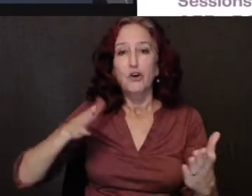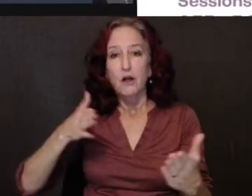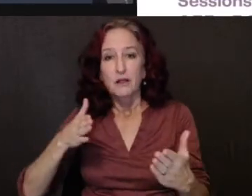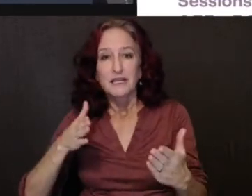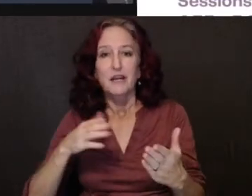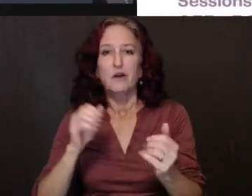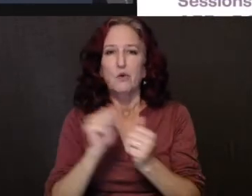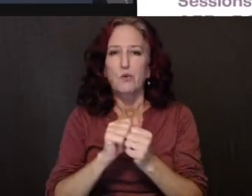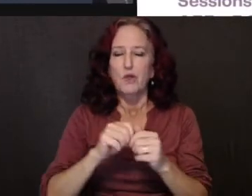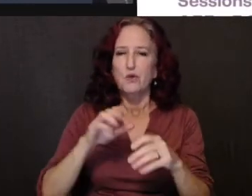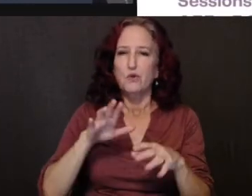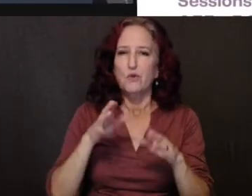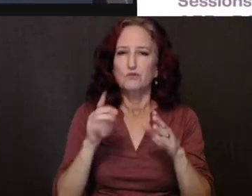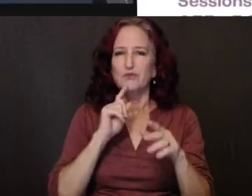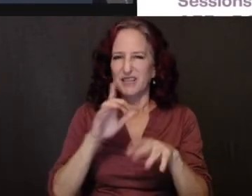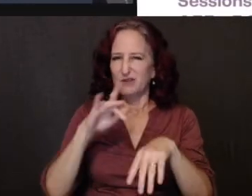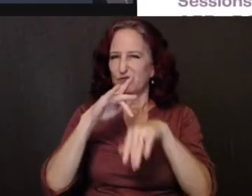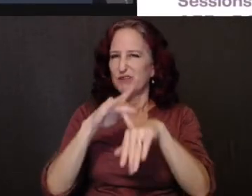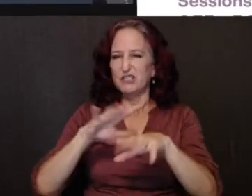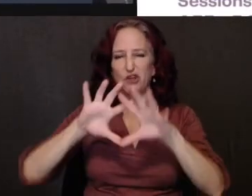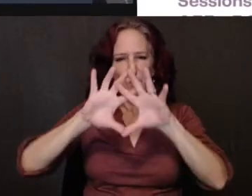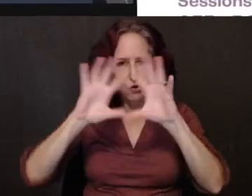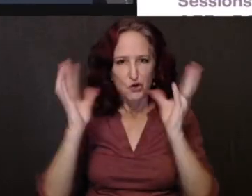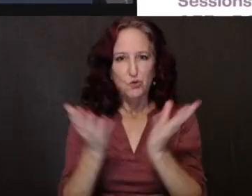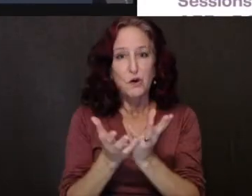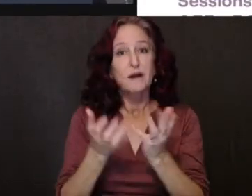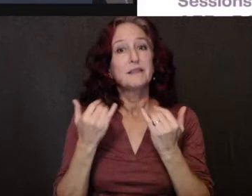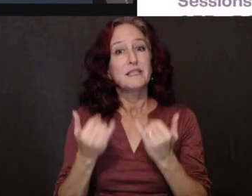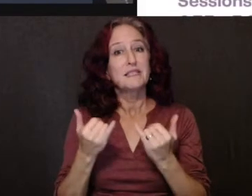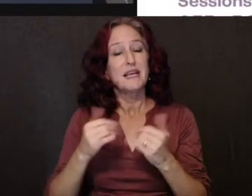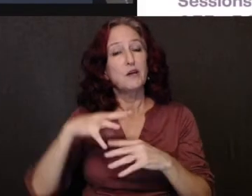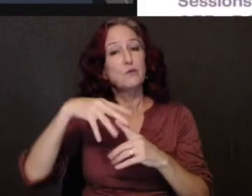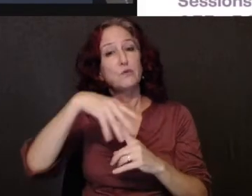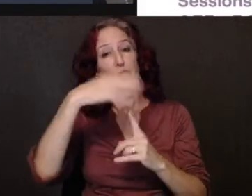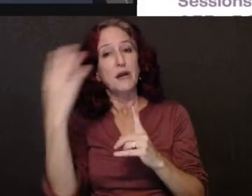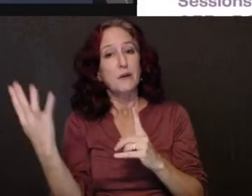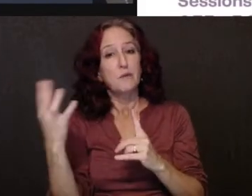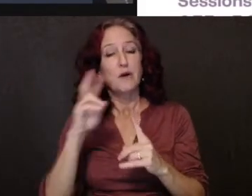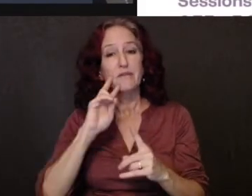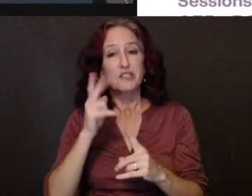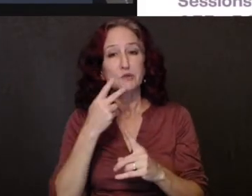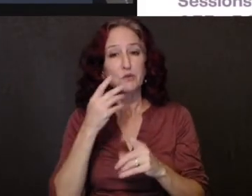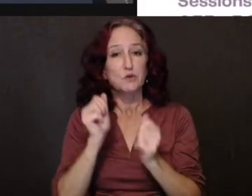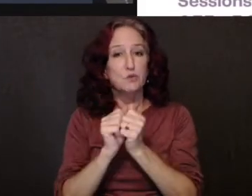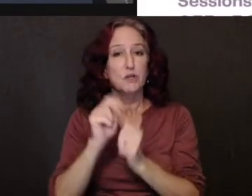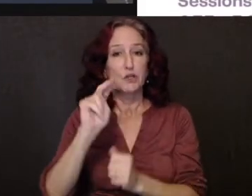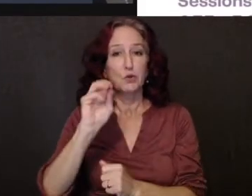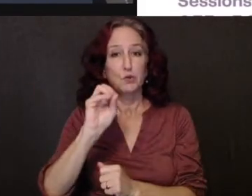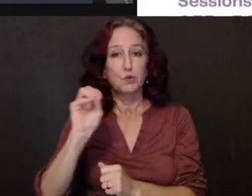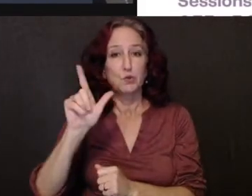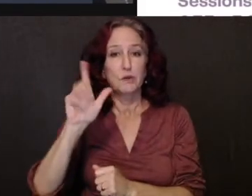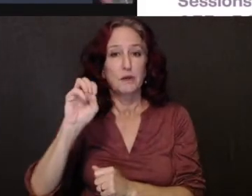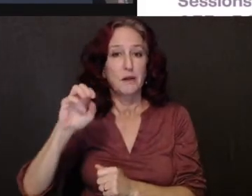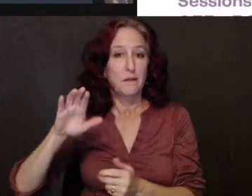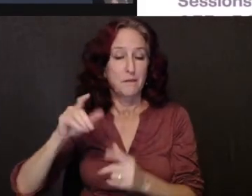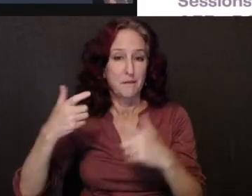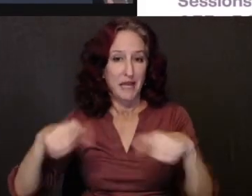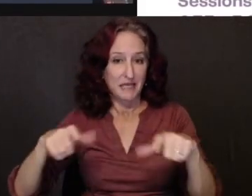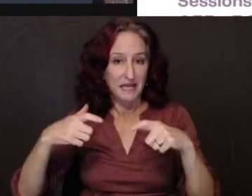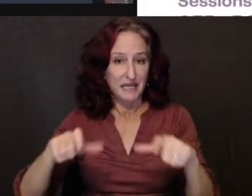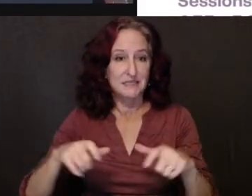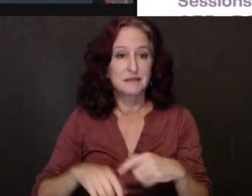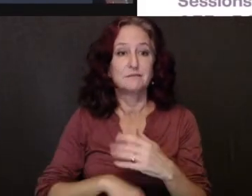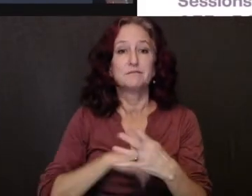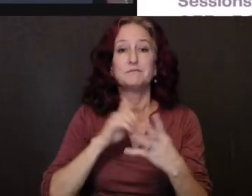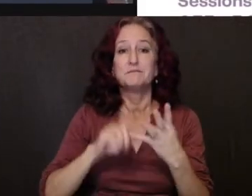Awards for Best in Food Journalism. His business, Yang Can Cook Incorporated, has grown into a full culinary force with a wide global